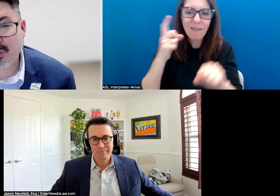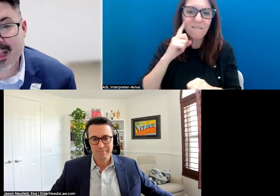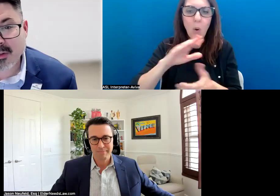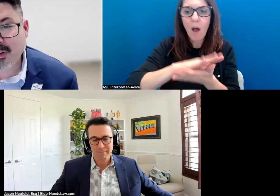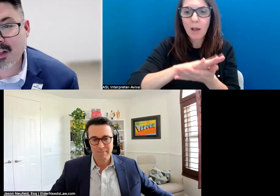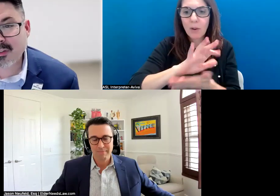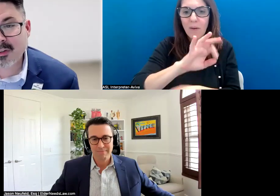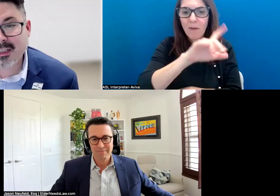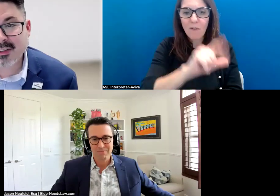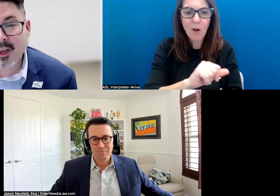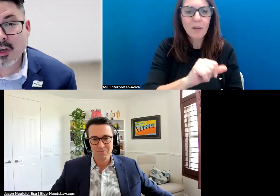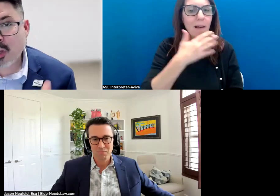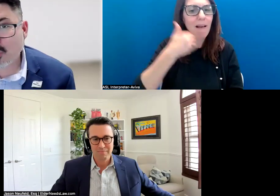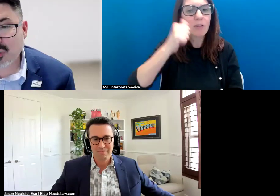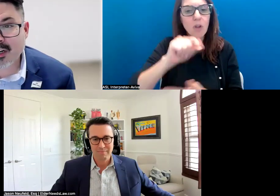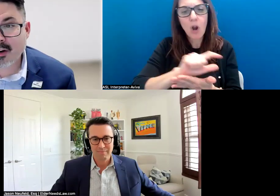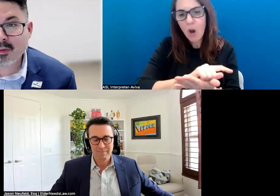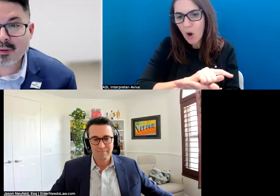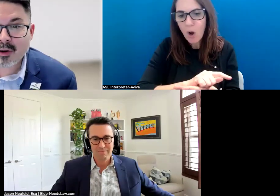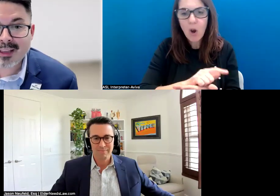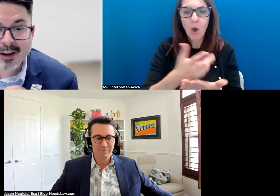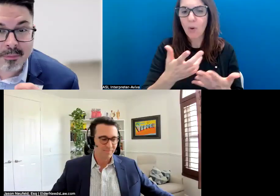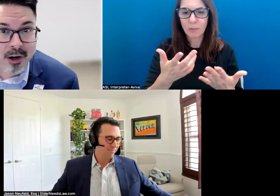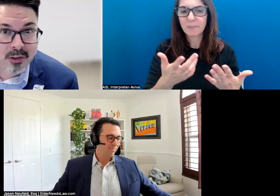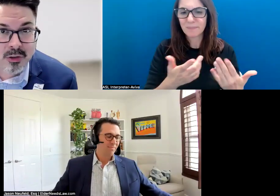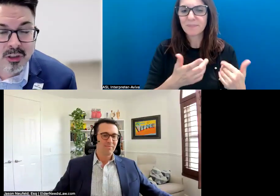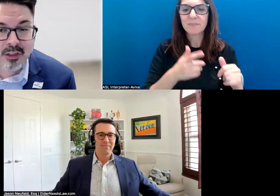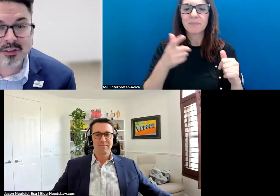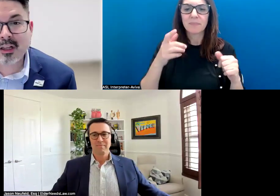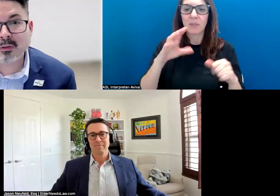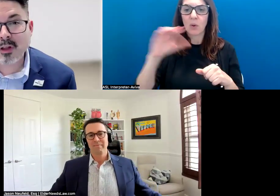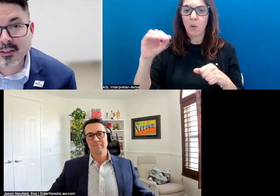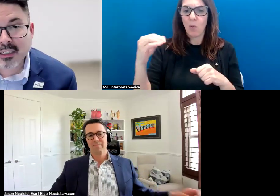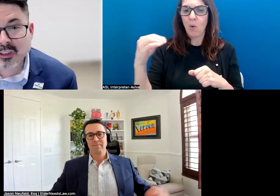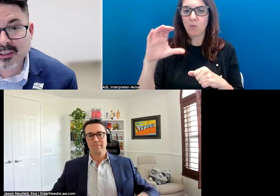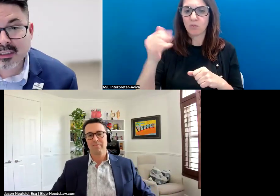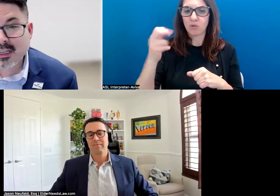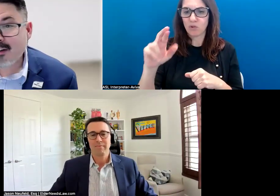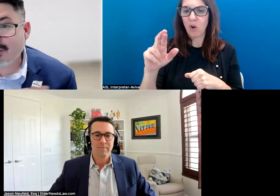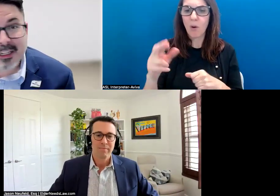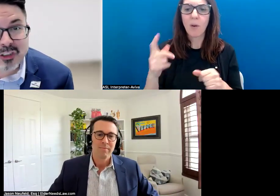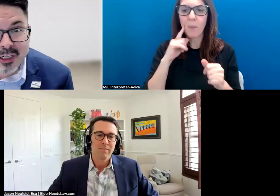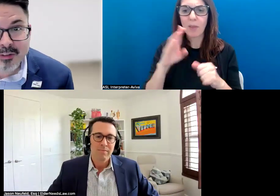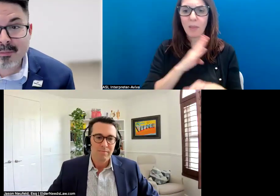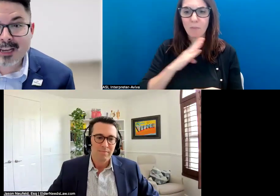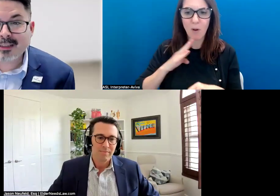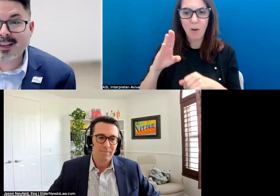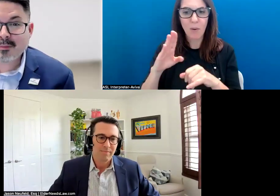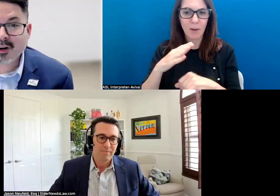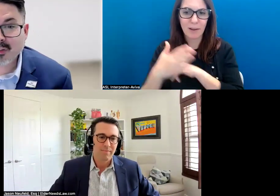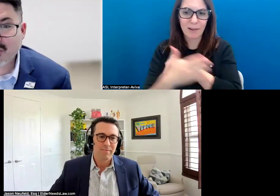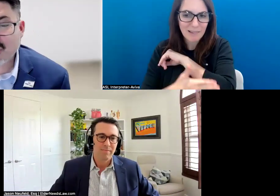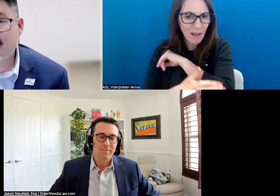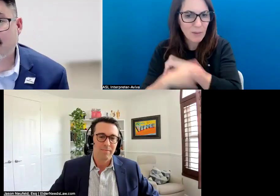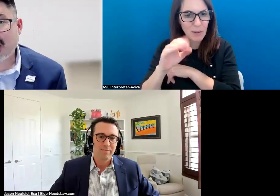of Florida Elder Law Attorneys, co-chair of the Broward County Bar Association's Elder Law Section, vice chair of the Miami-Dade